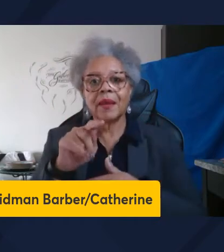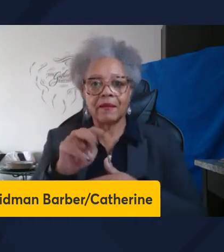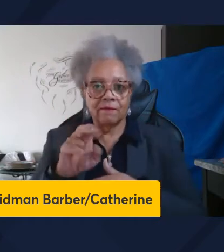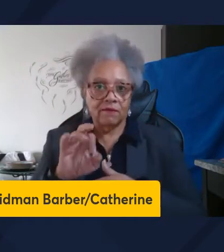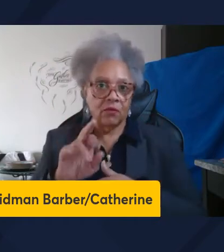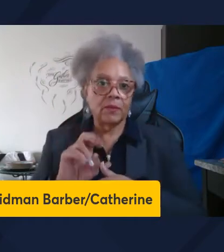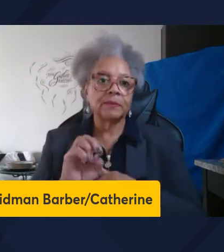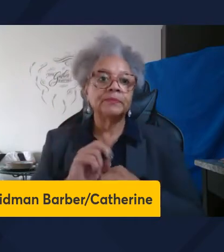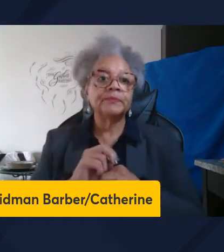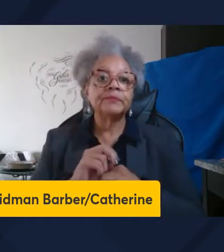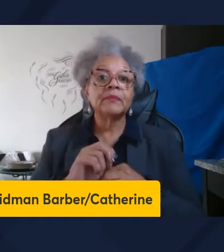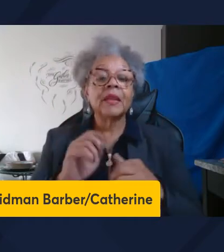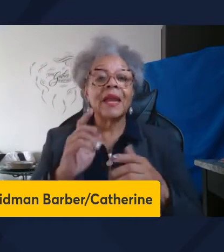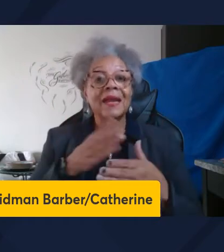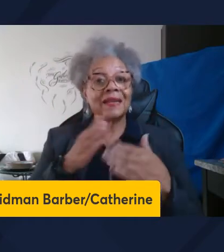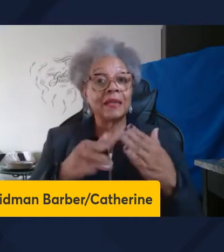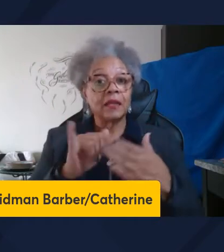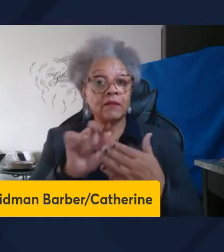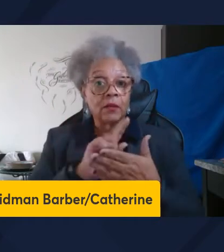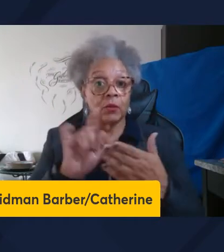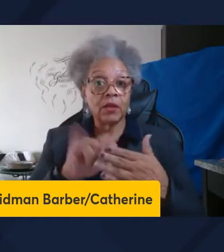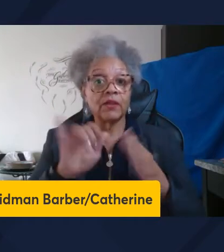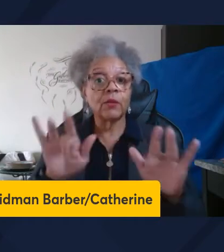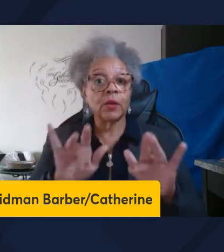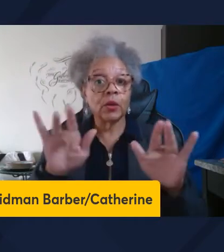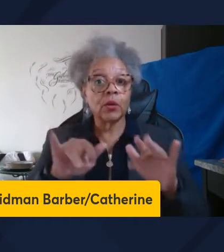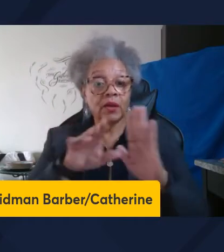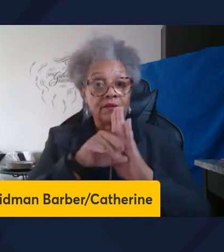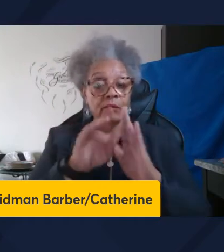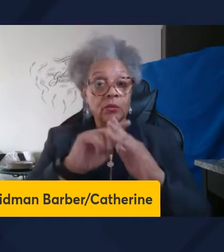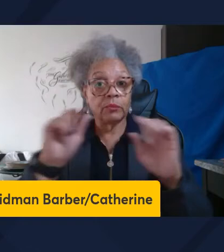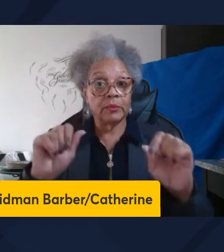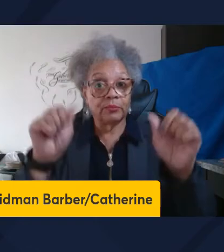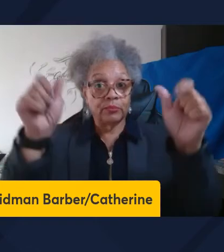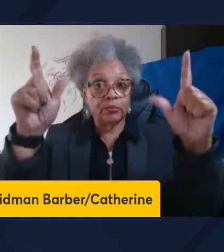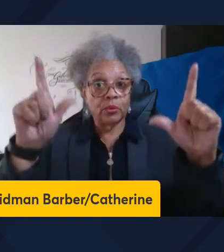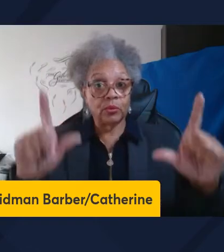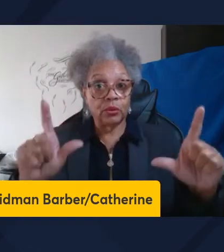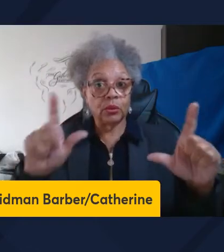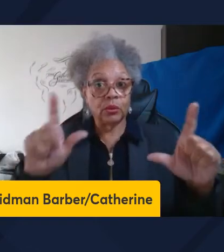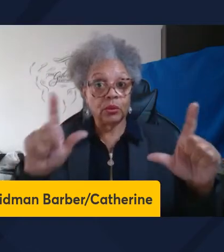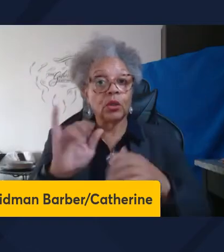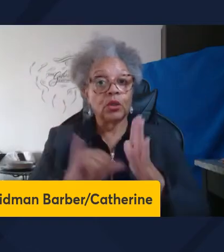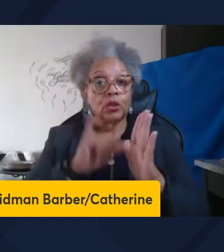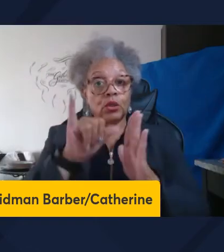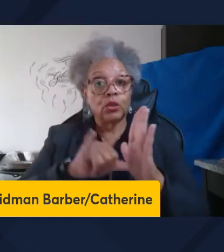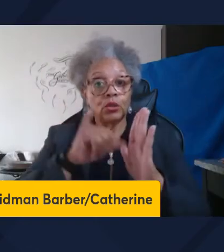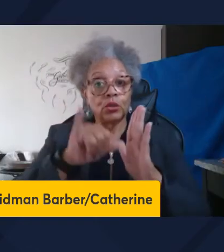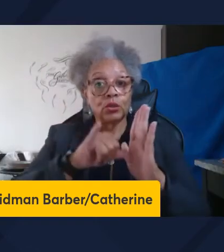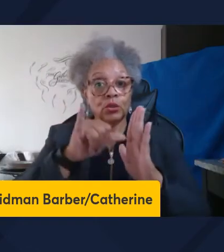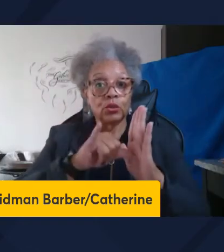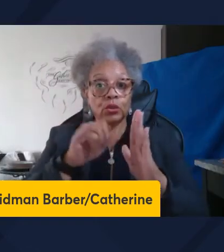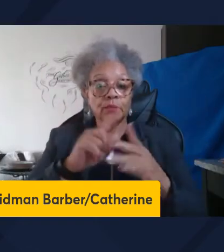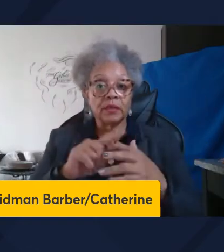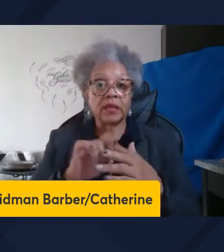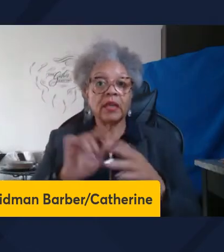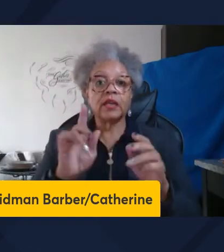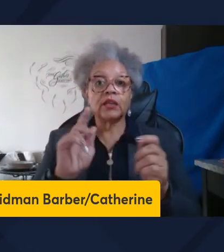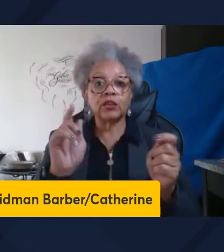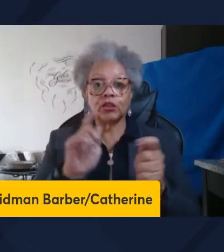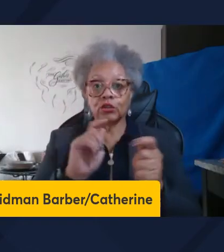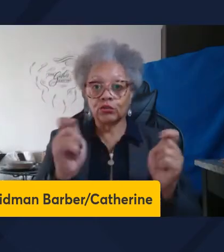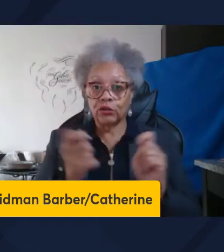the conclusion of the week, recorded videos will be posted on our YouTube channel and transcripts will be made available on our website,